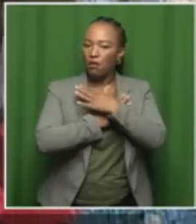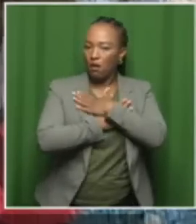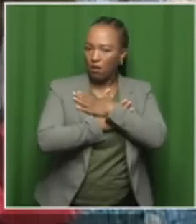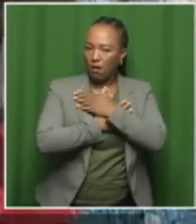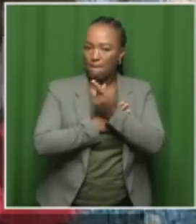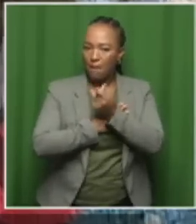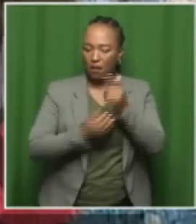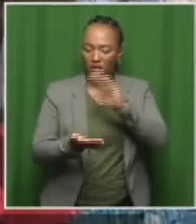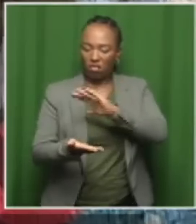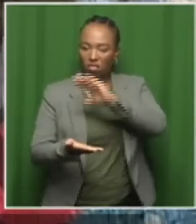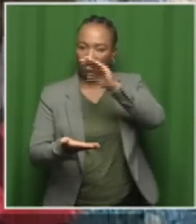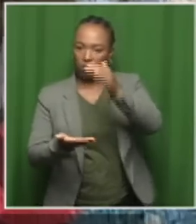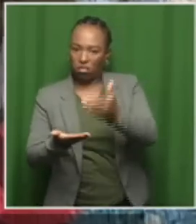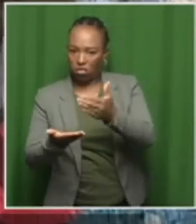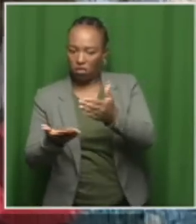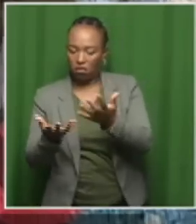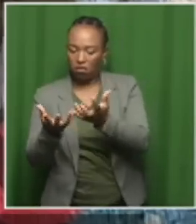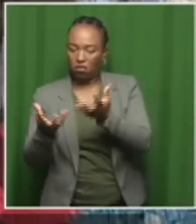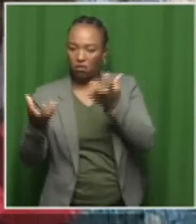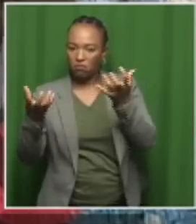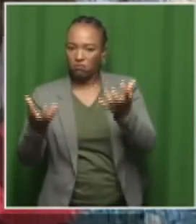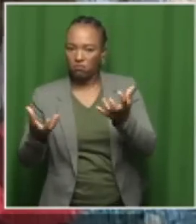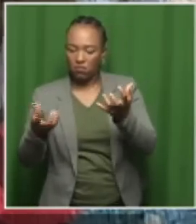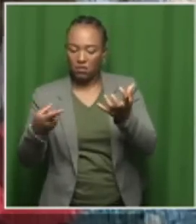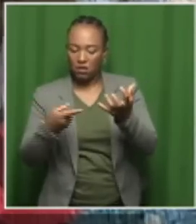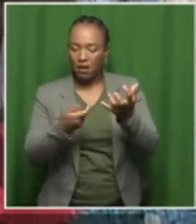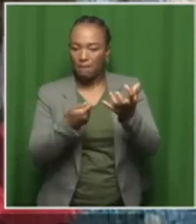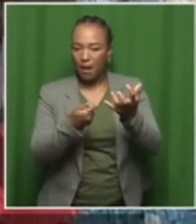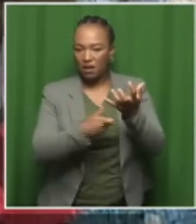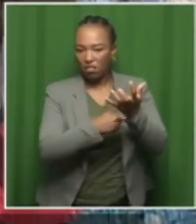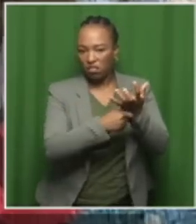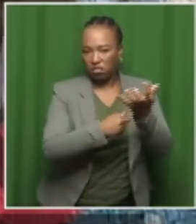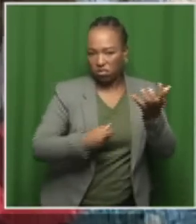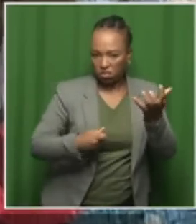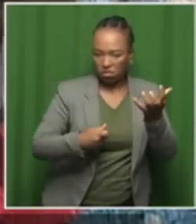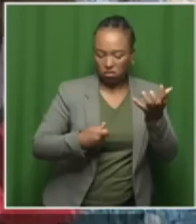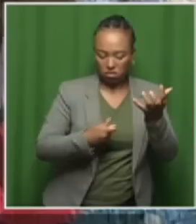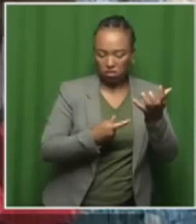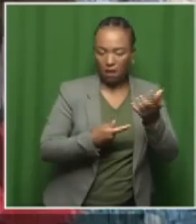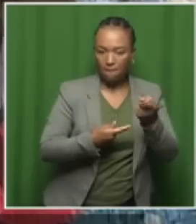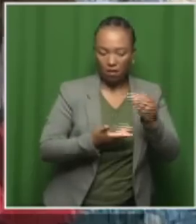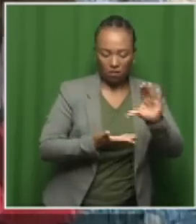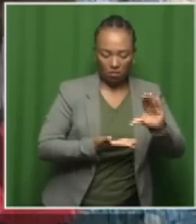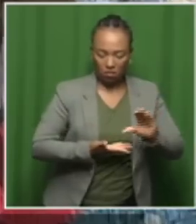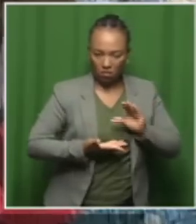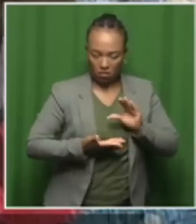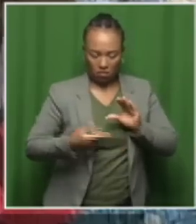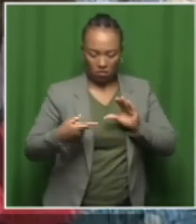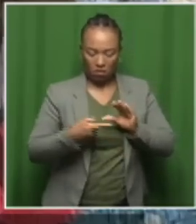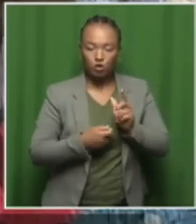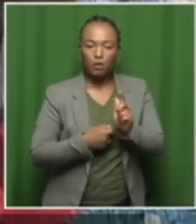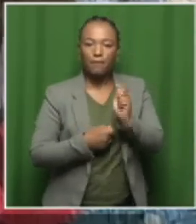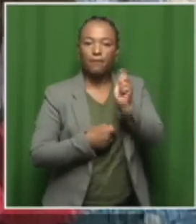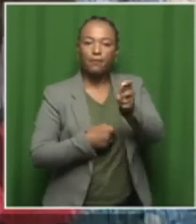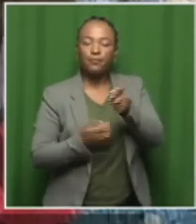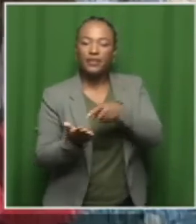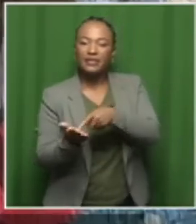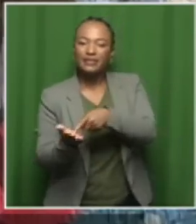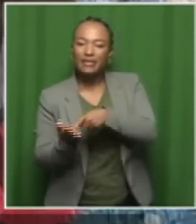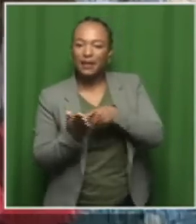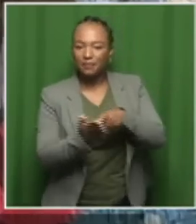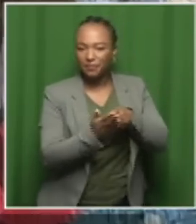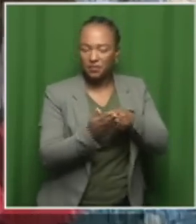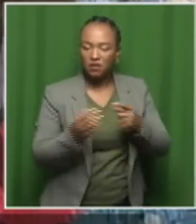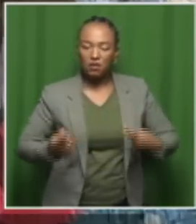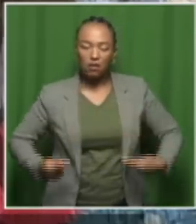funds to access a portion of that to go and spend or to repay their debt. And by all accounts, on the spending side,